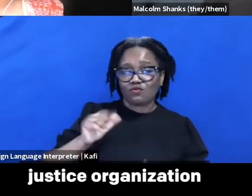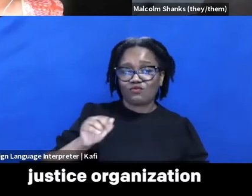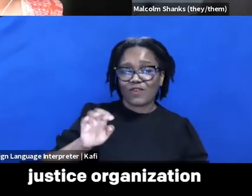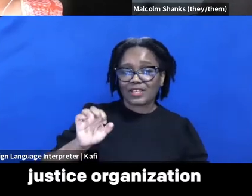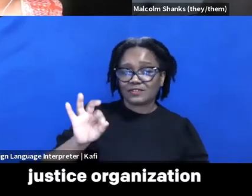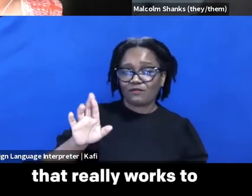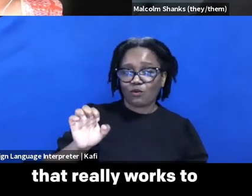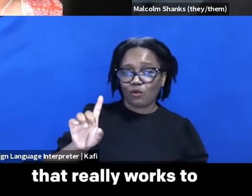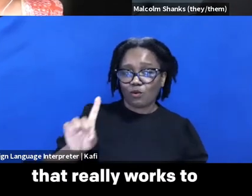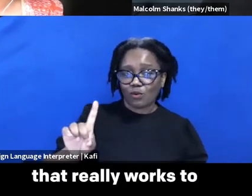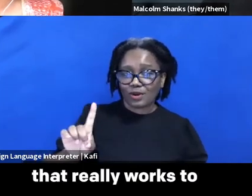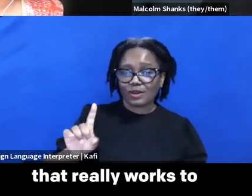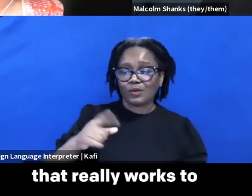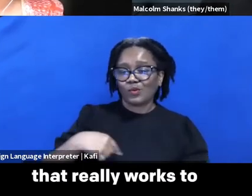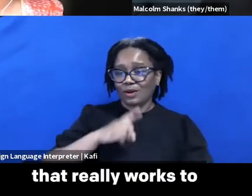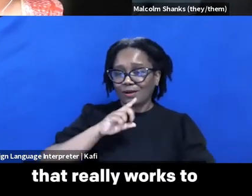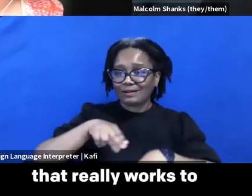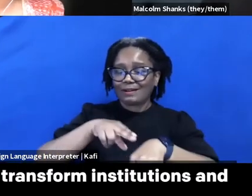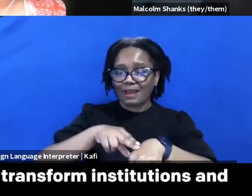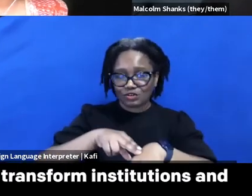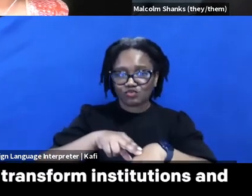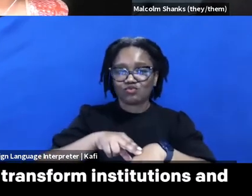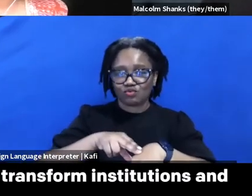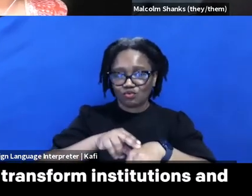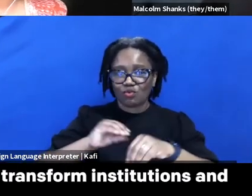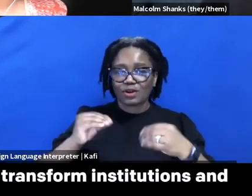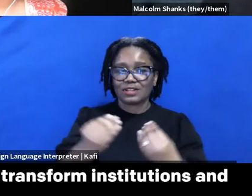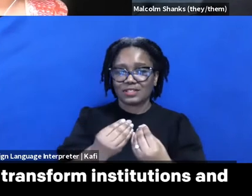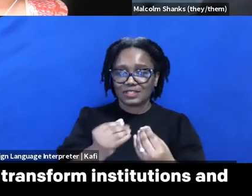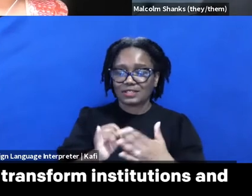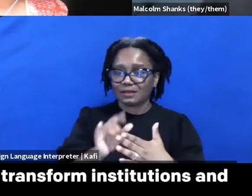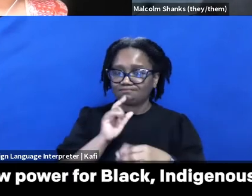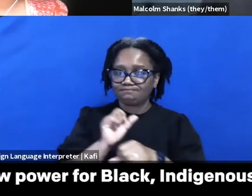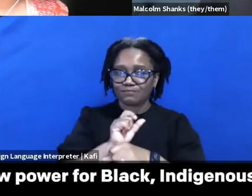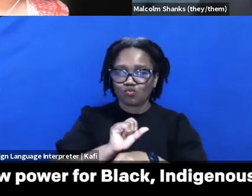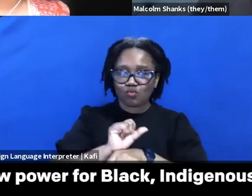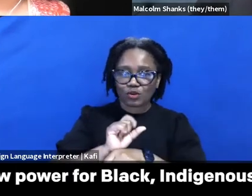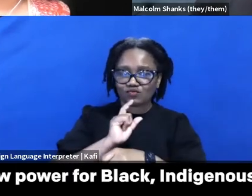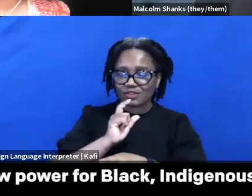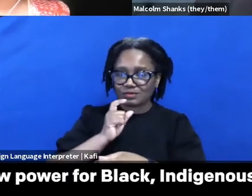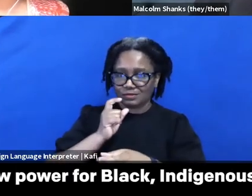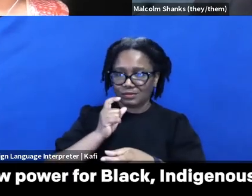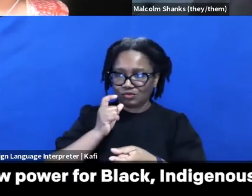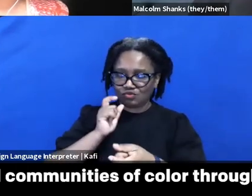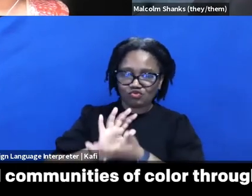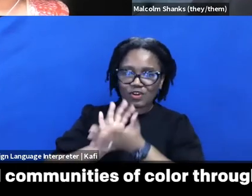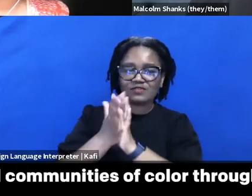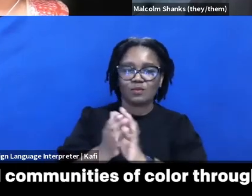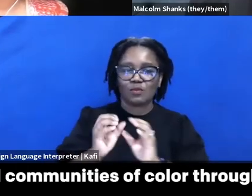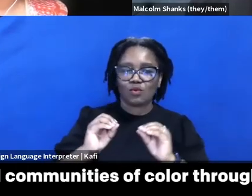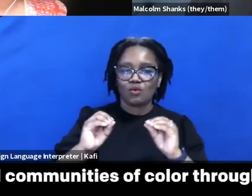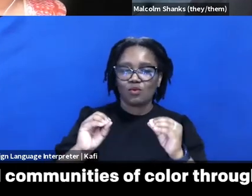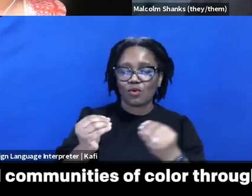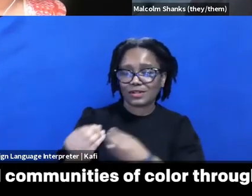national racial justice organization that really works to transform institutions and grow power for